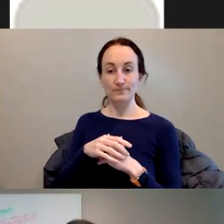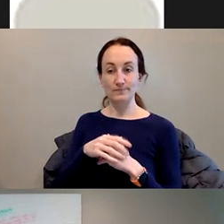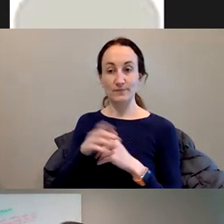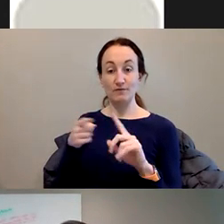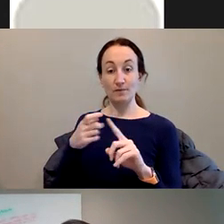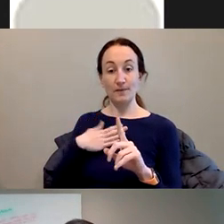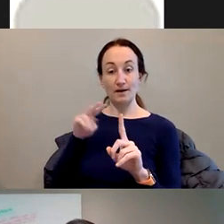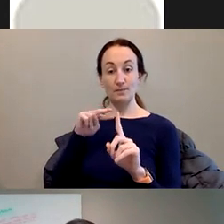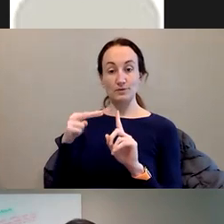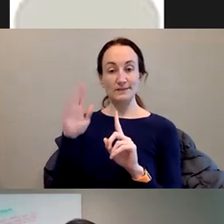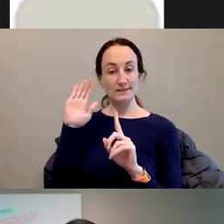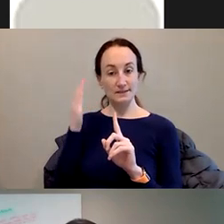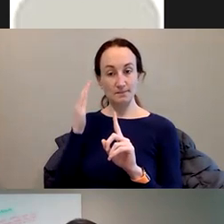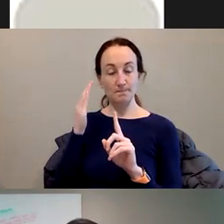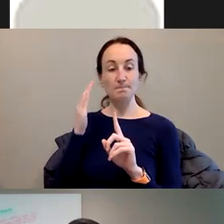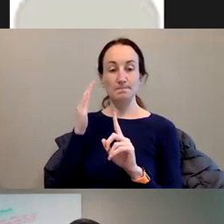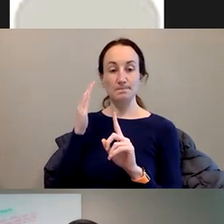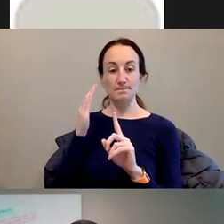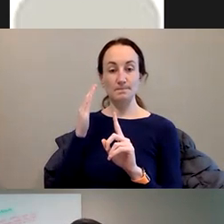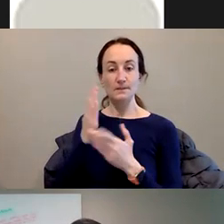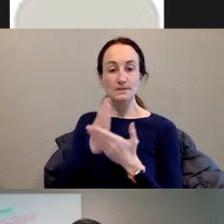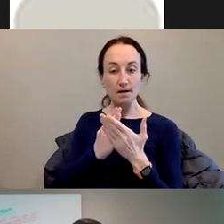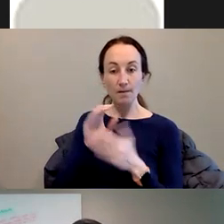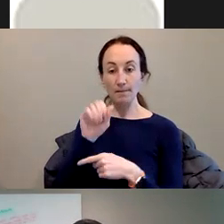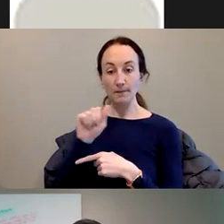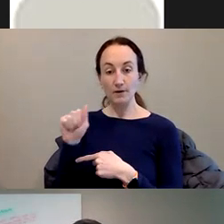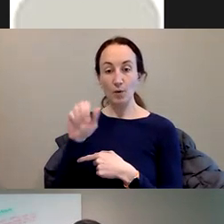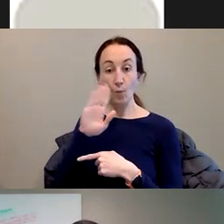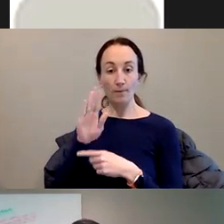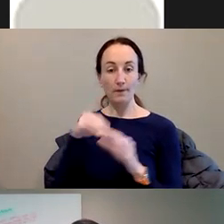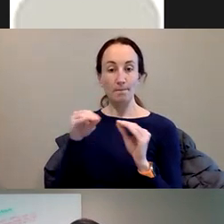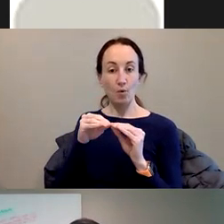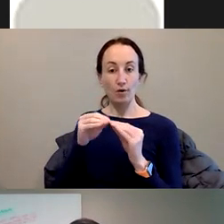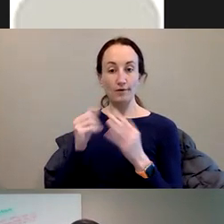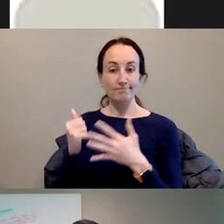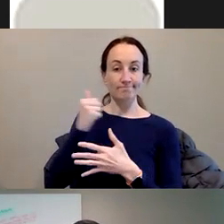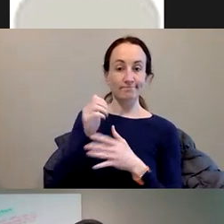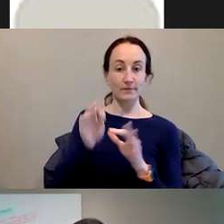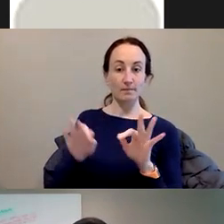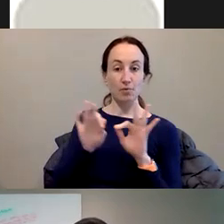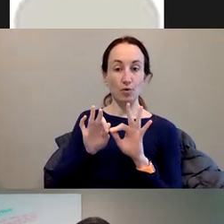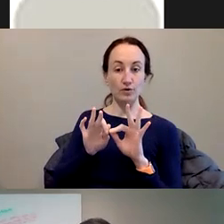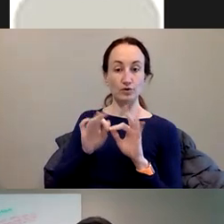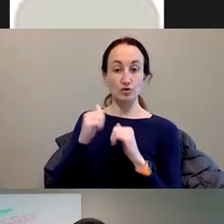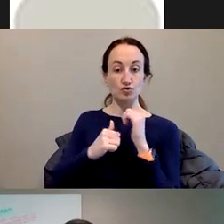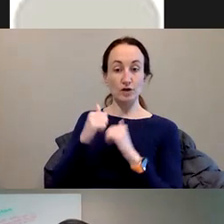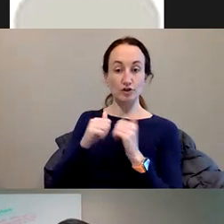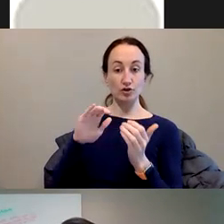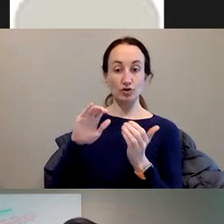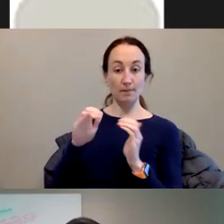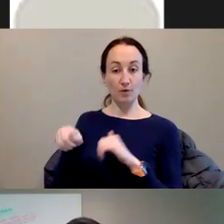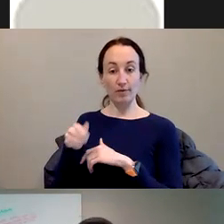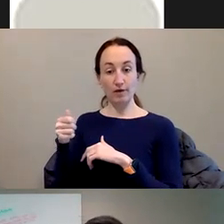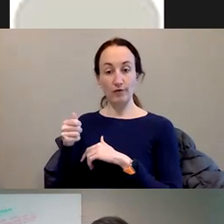from my perspective, it seems that some amino acids are going to be more important to the structure than others. Like I can